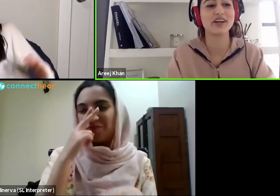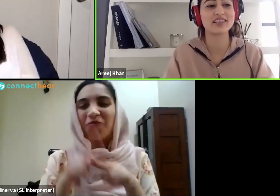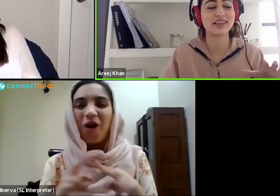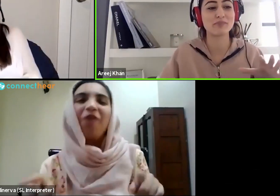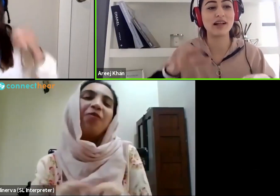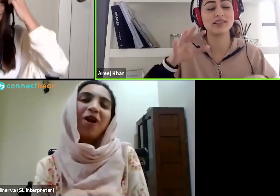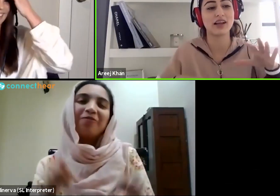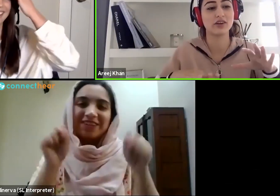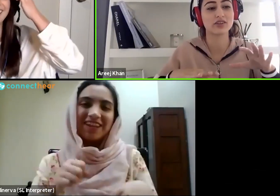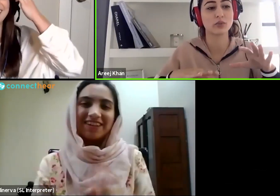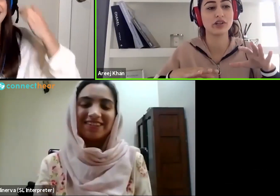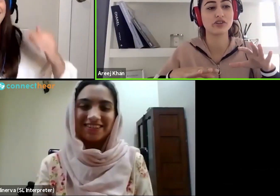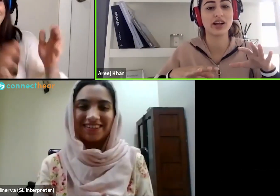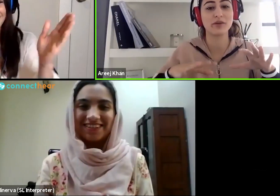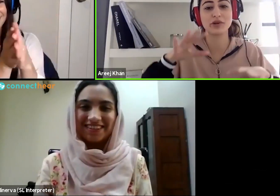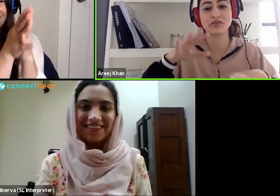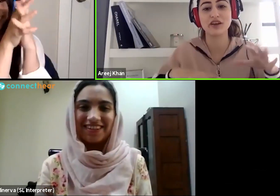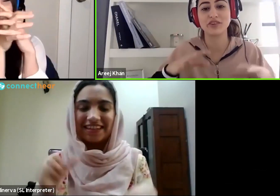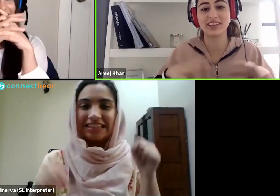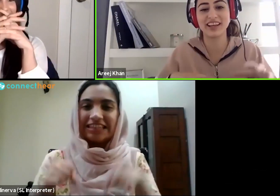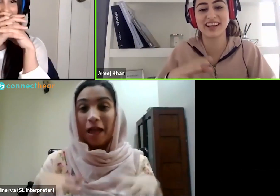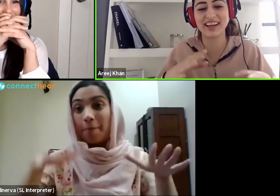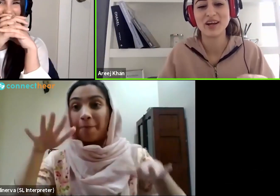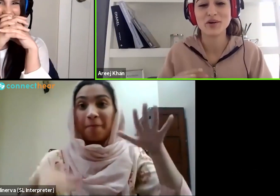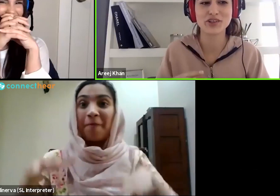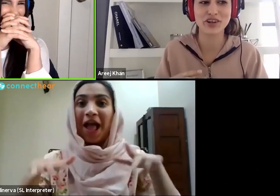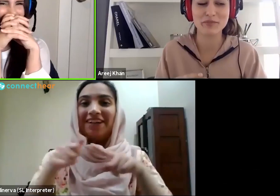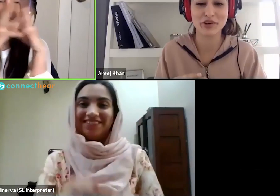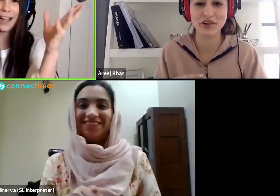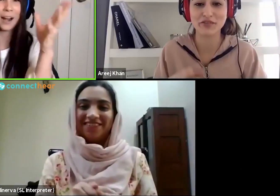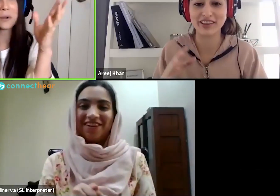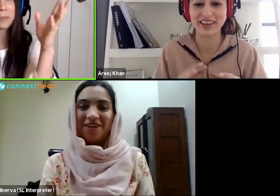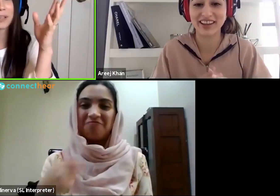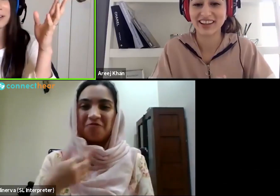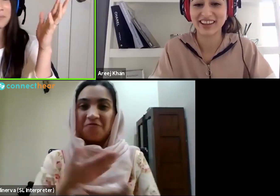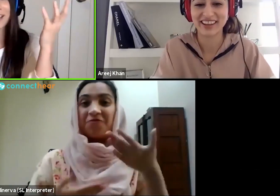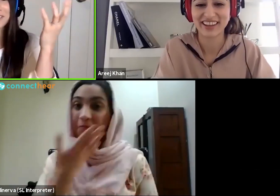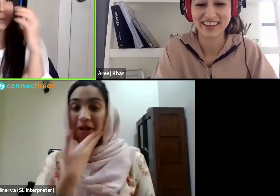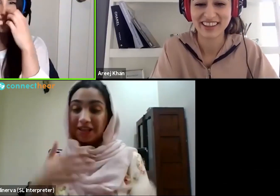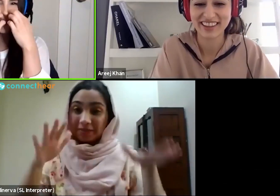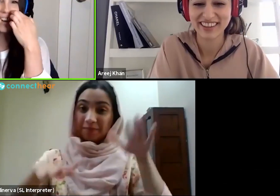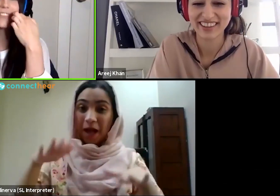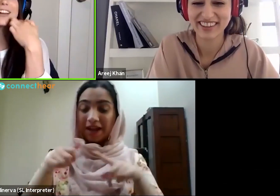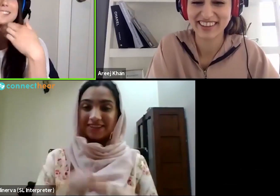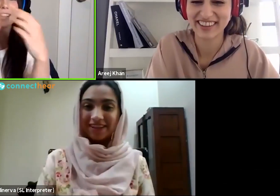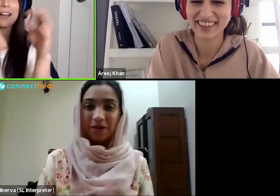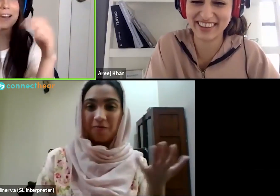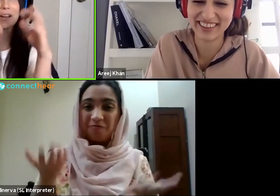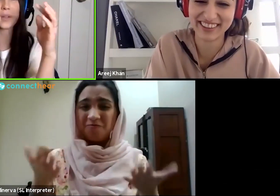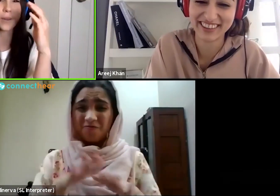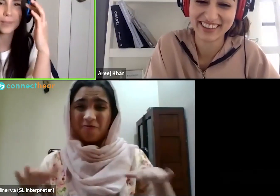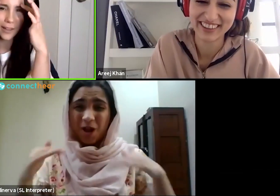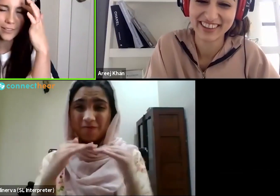Okay, ours is like the balance scale, so we try a bit of everything. I don't really believe in it, but I just thought it was just kind of funny because